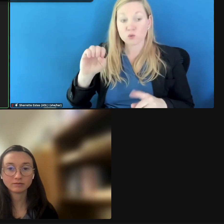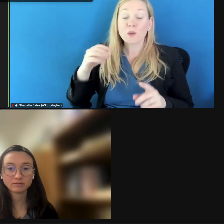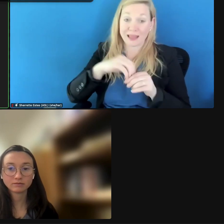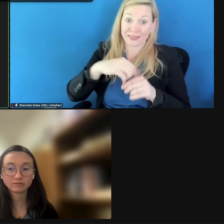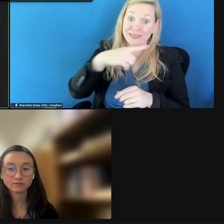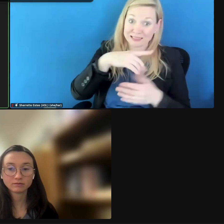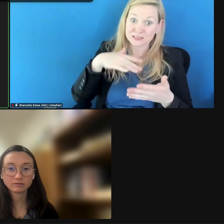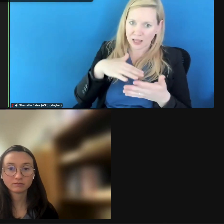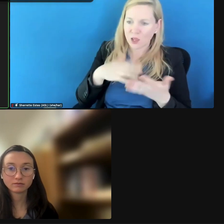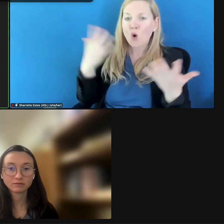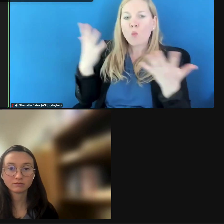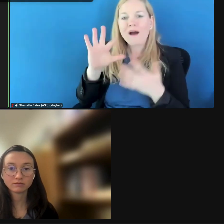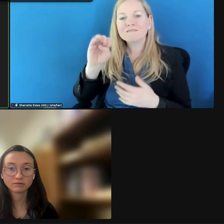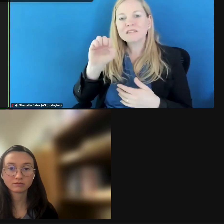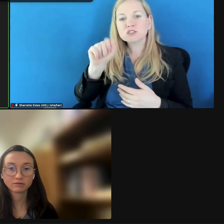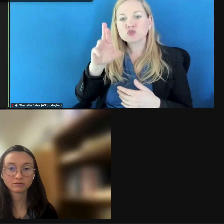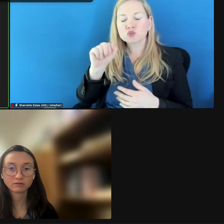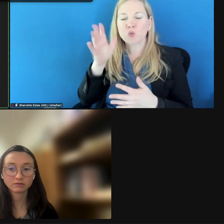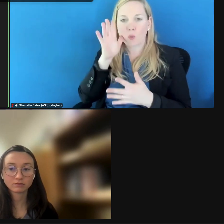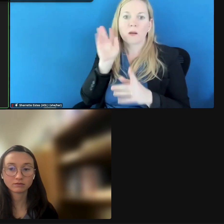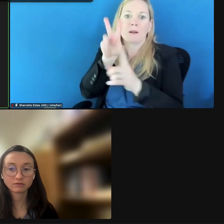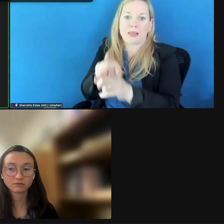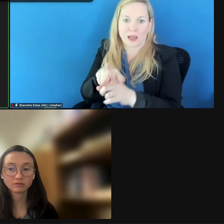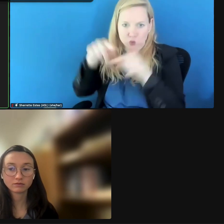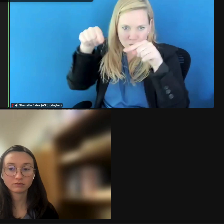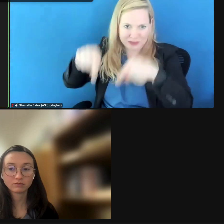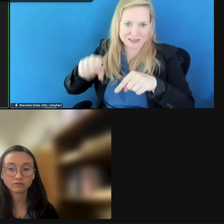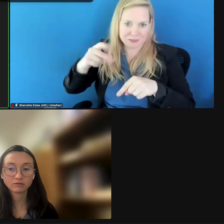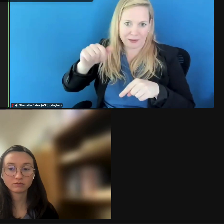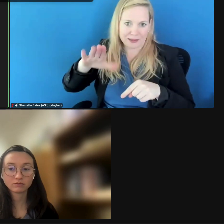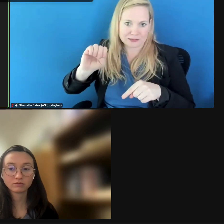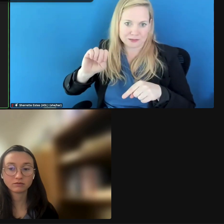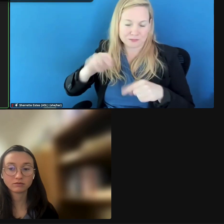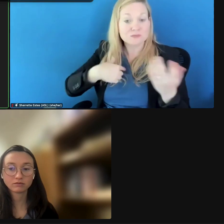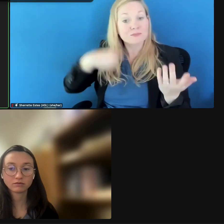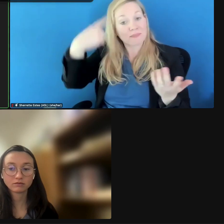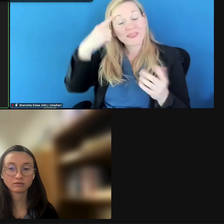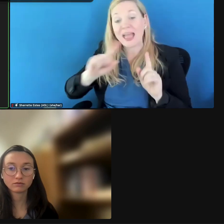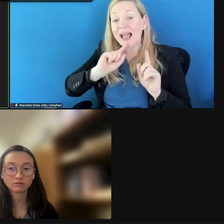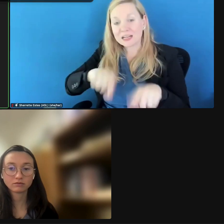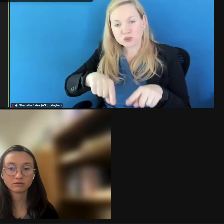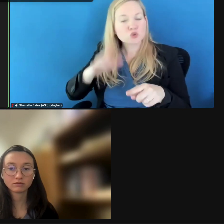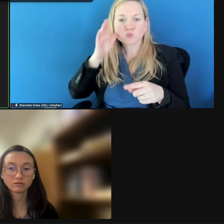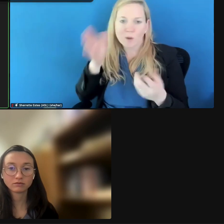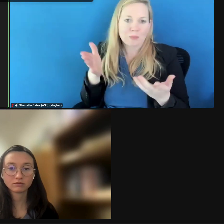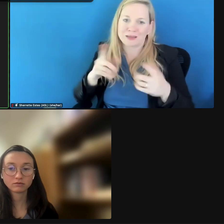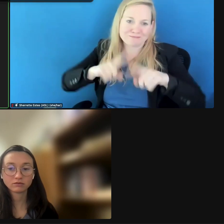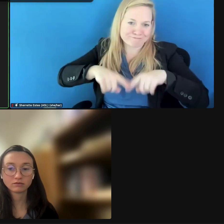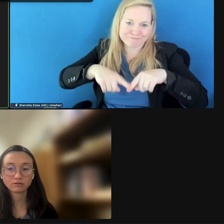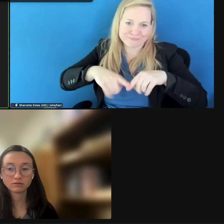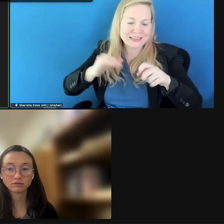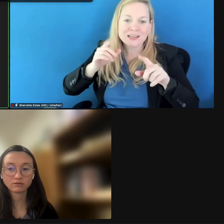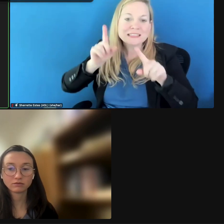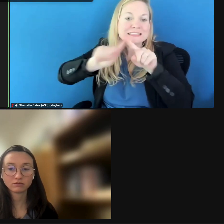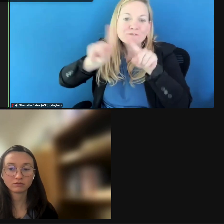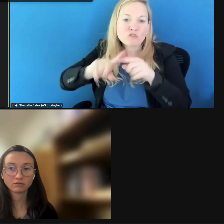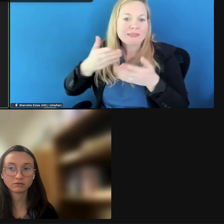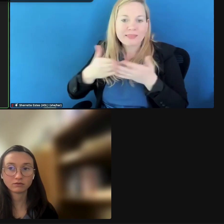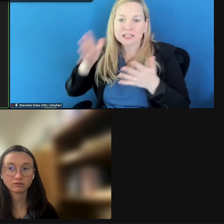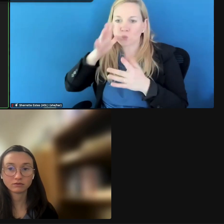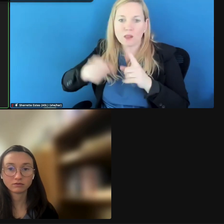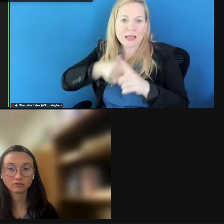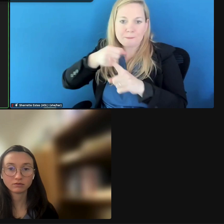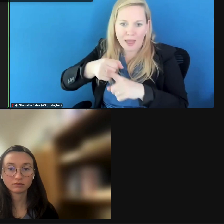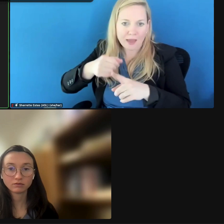are going to matter with these weights. So I think the answer is going to turn out to be different things matter for longer looking in